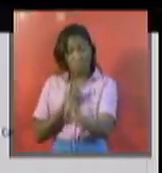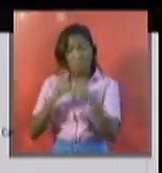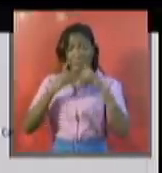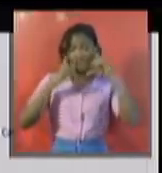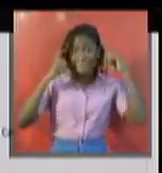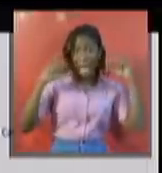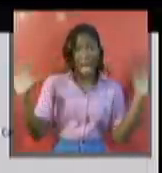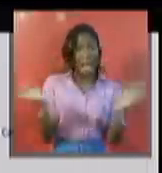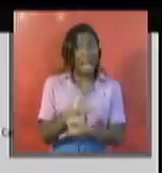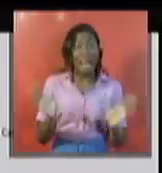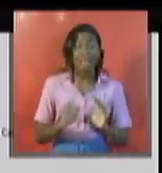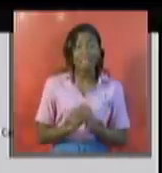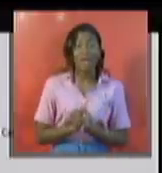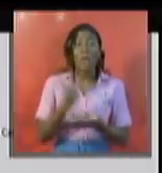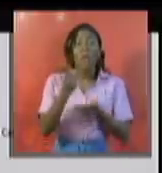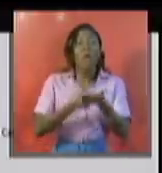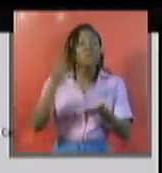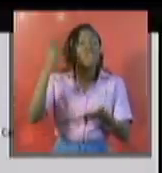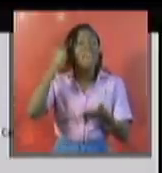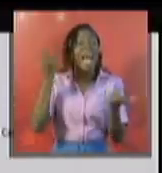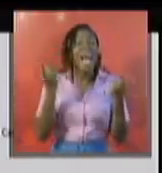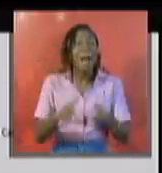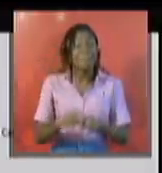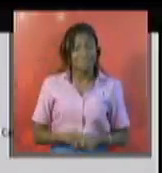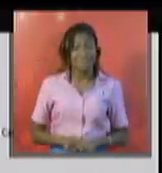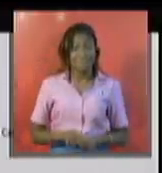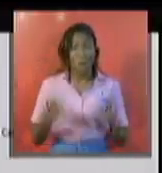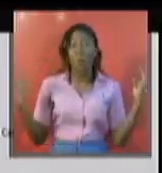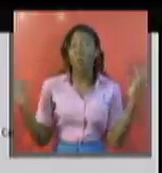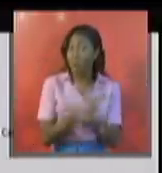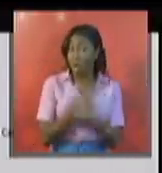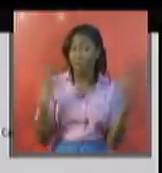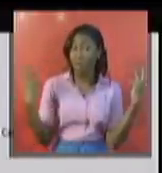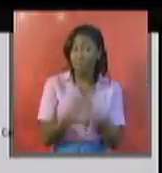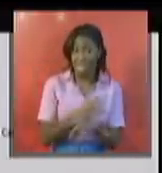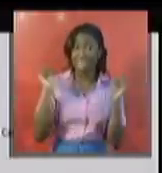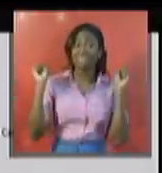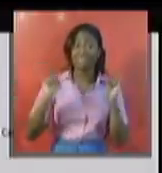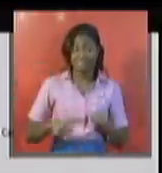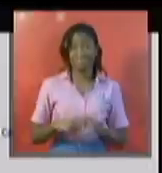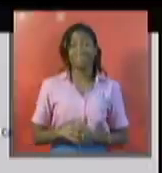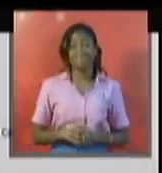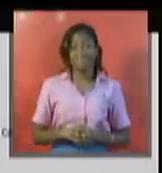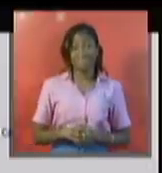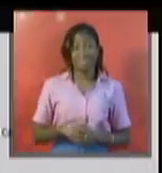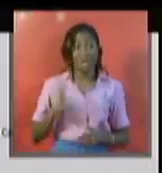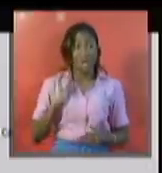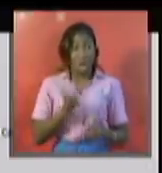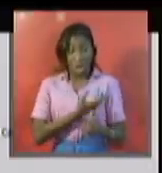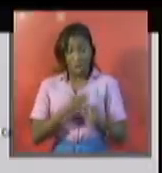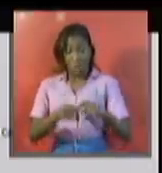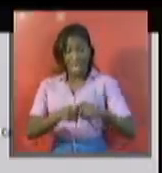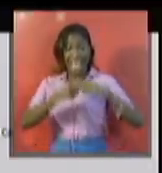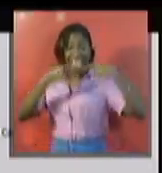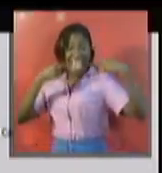faith? He goes on to say, the enemy we are facing, that is coronavirus, is